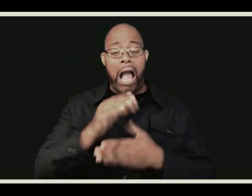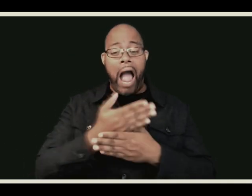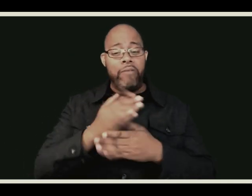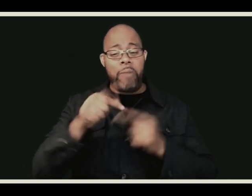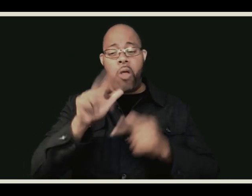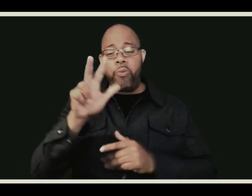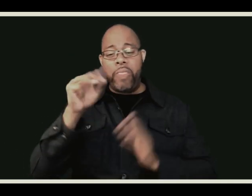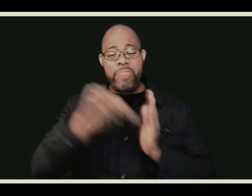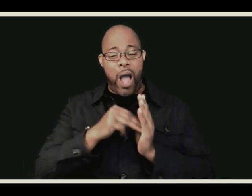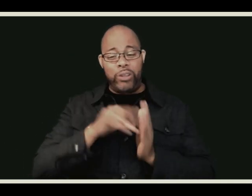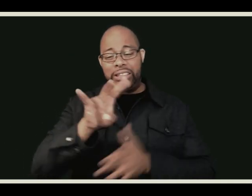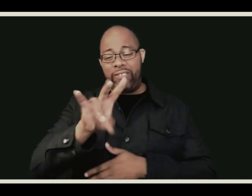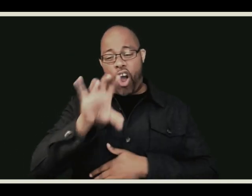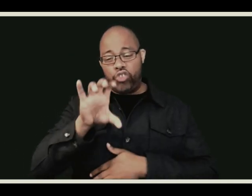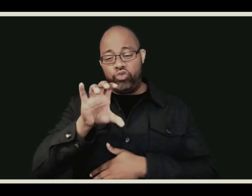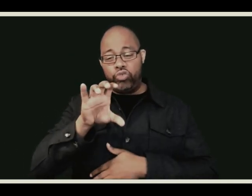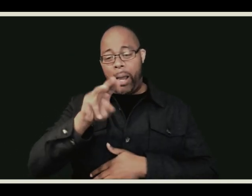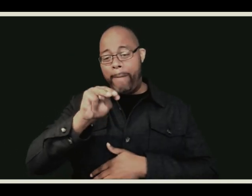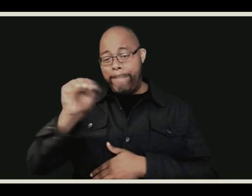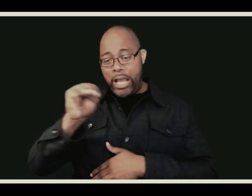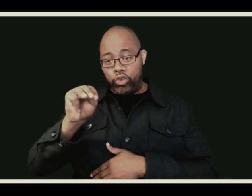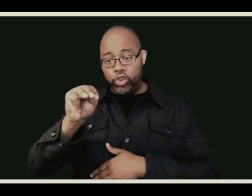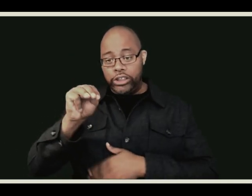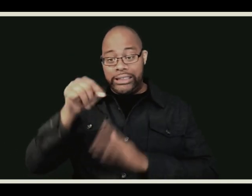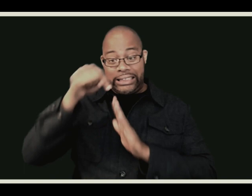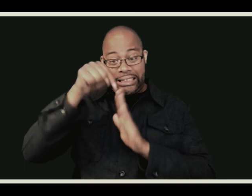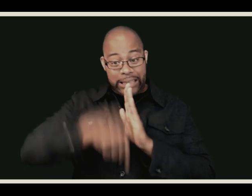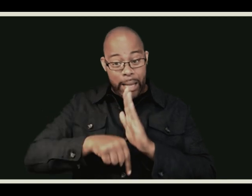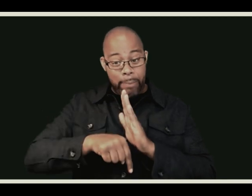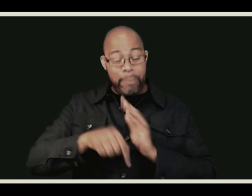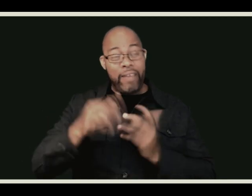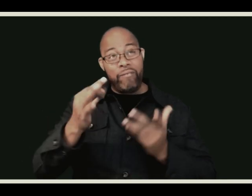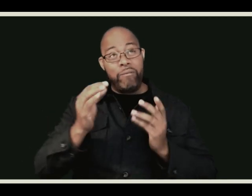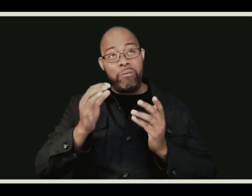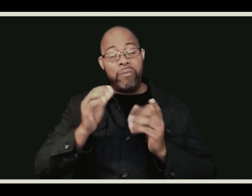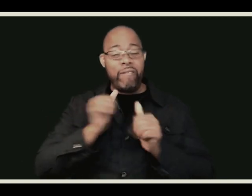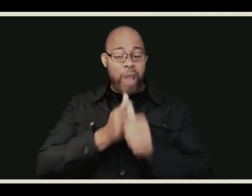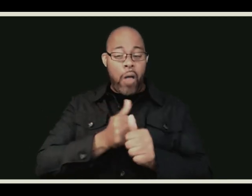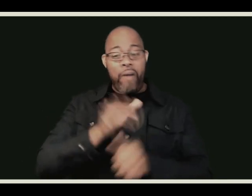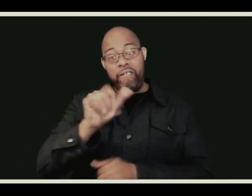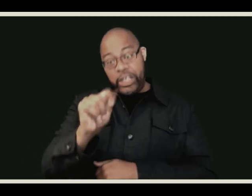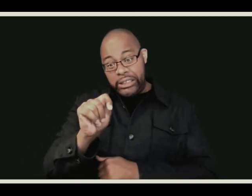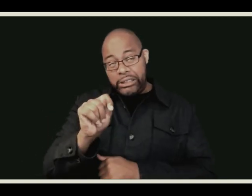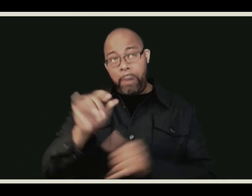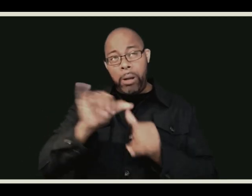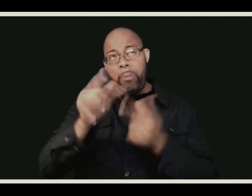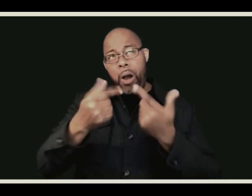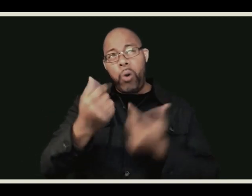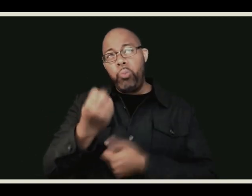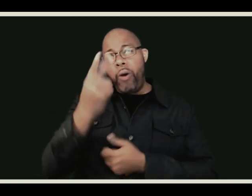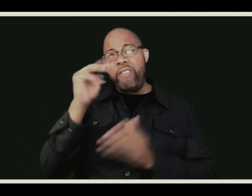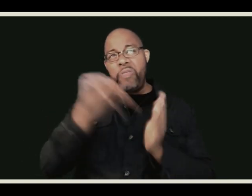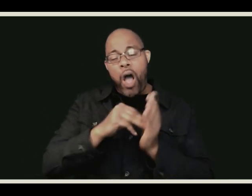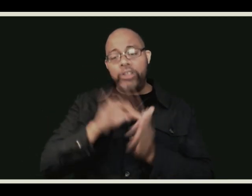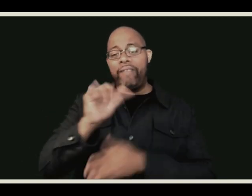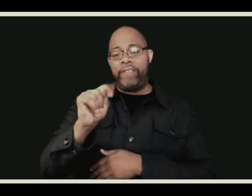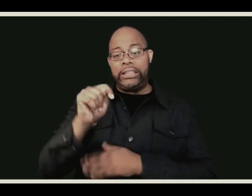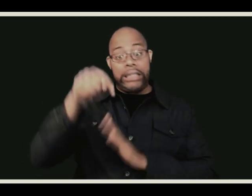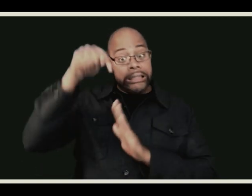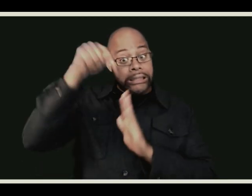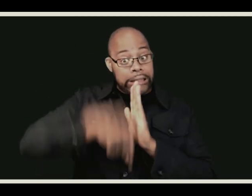about 3,700 meters deep, which, if you're more accustomed to feet measurements, is about 12,000